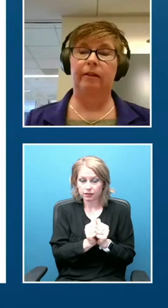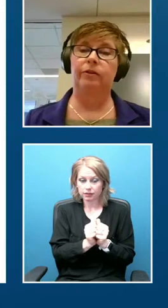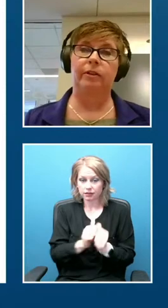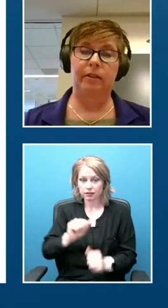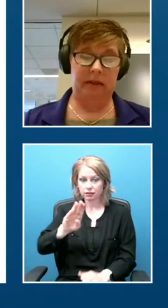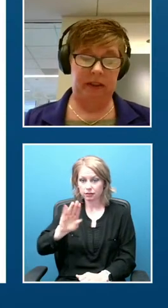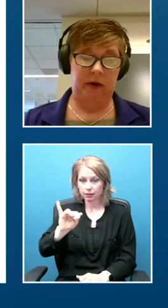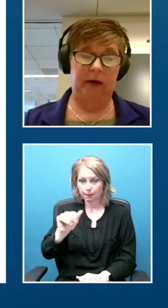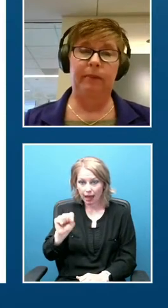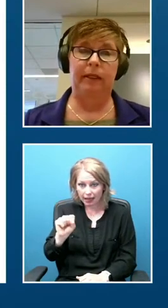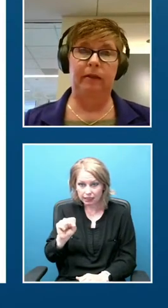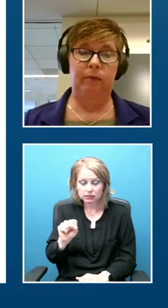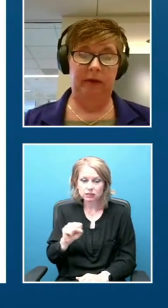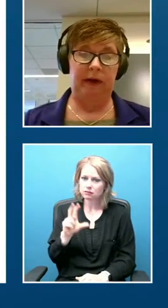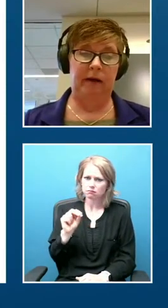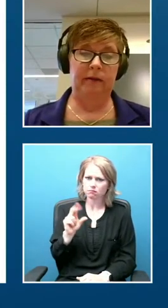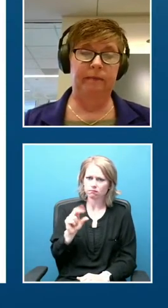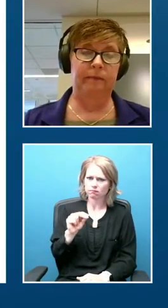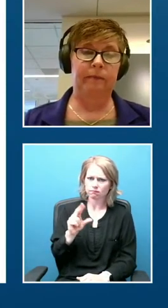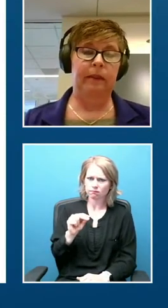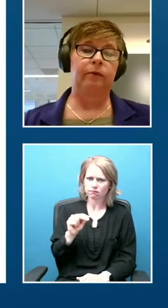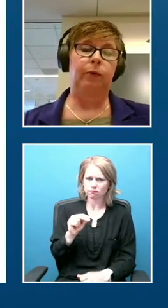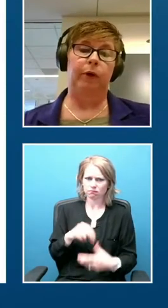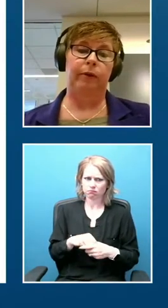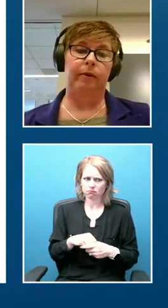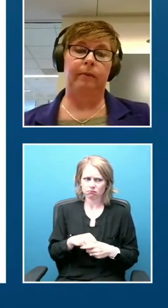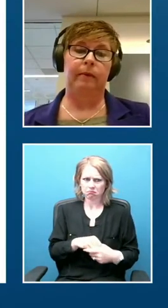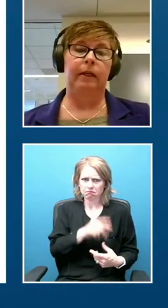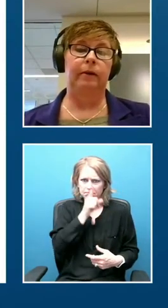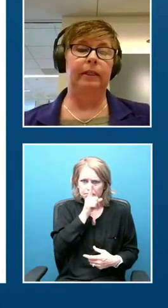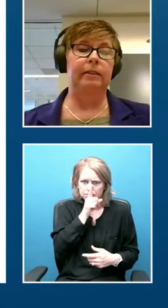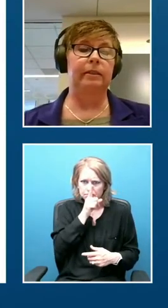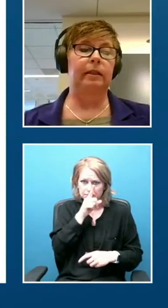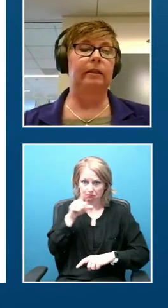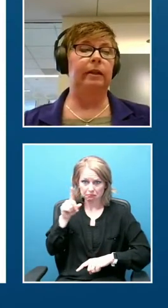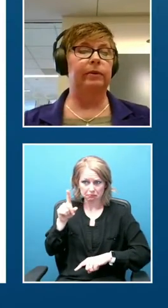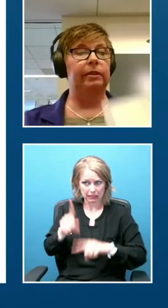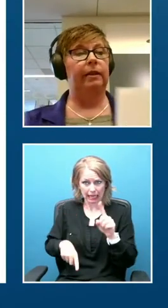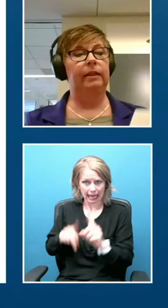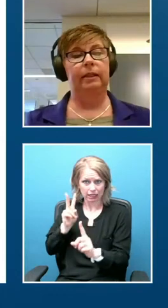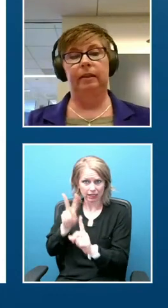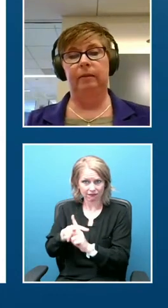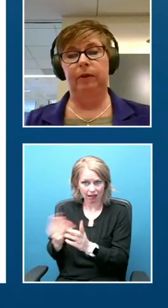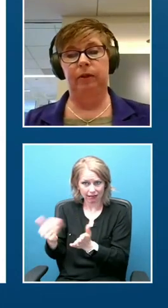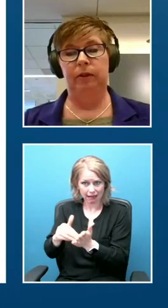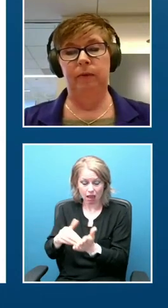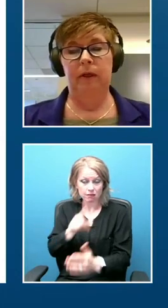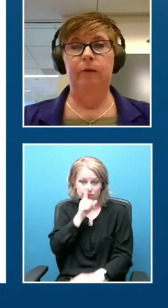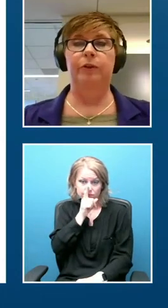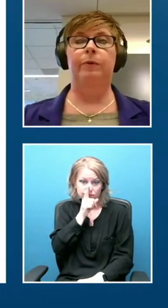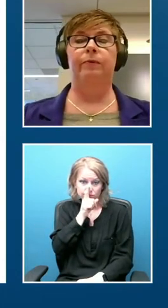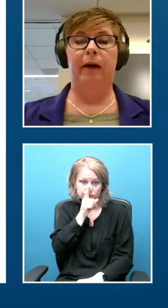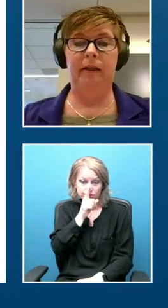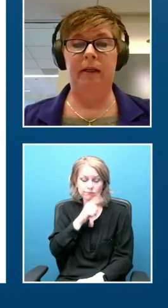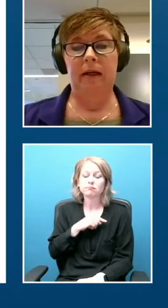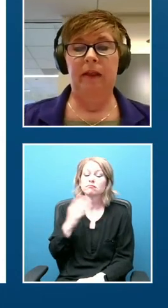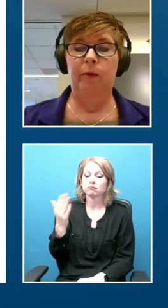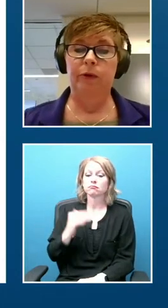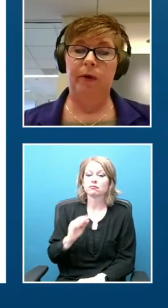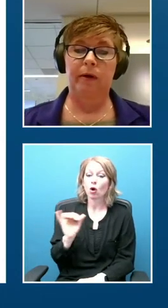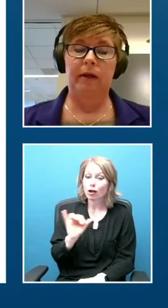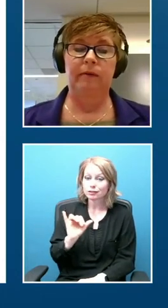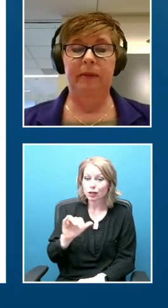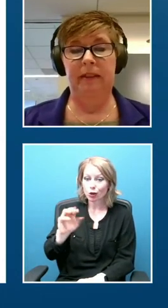pending challenges could not be refiled. Fourth, there was nothing in the MOU which provided